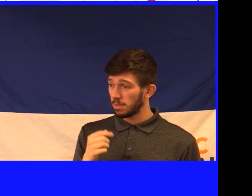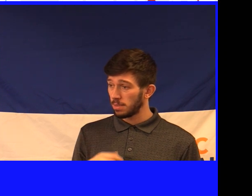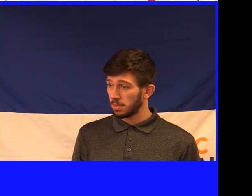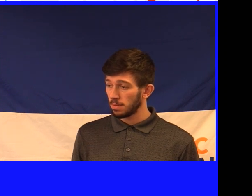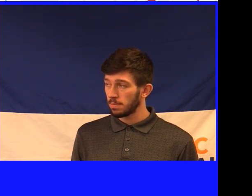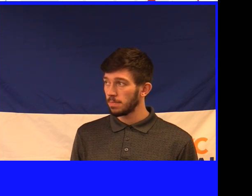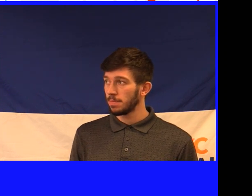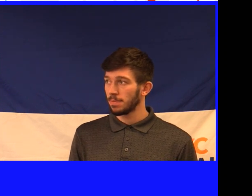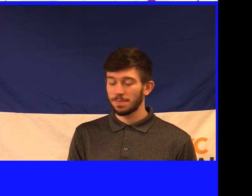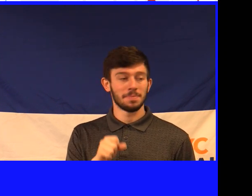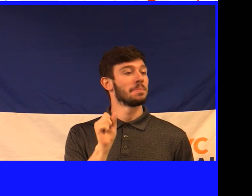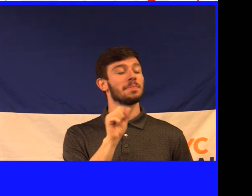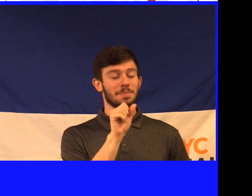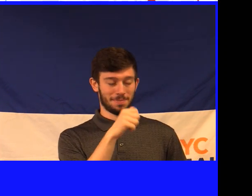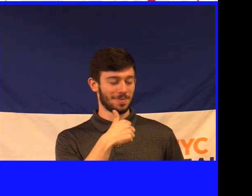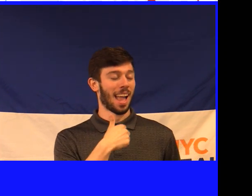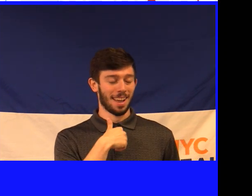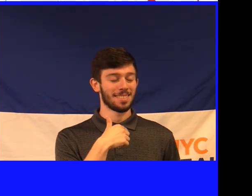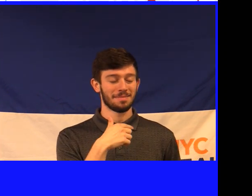Yeah, I was on mute.